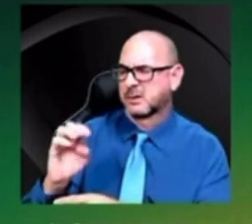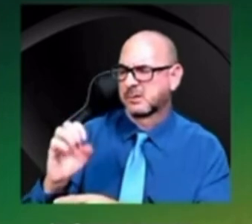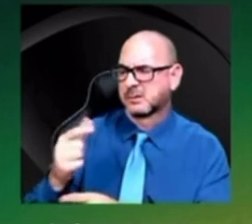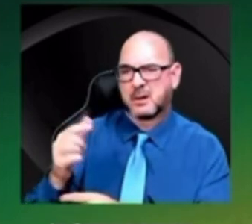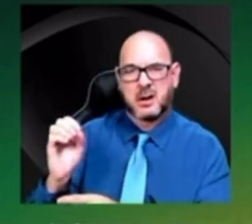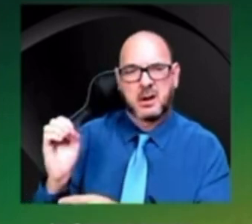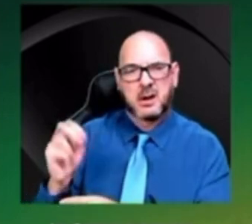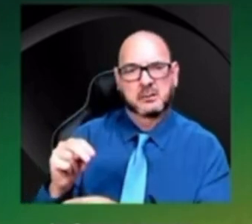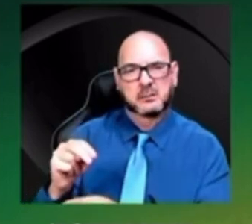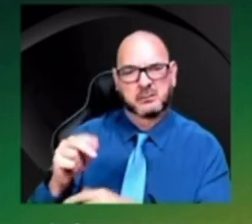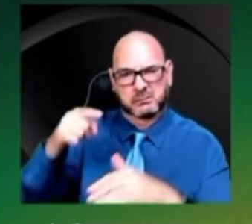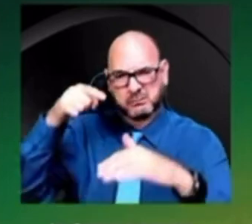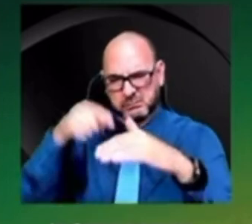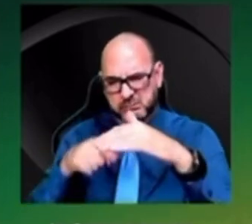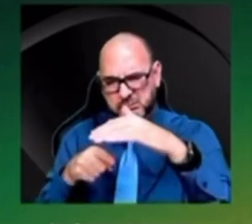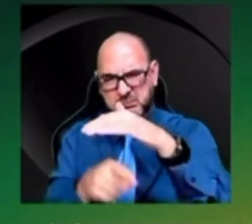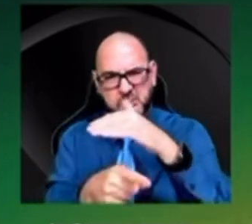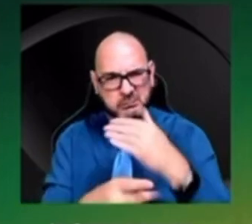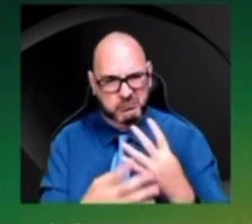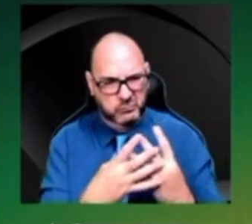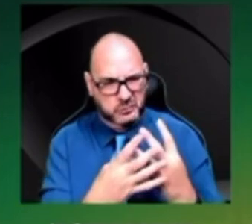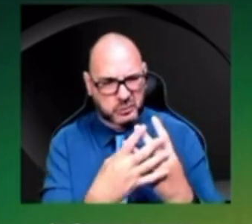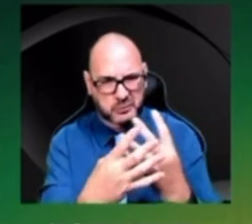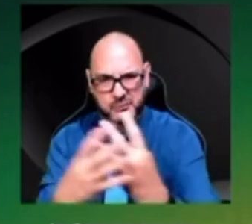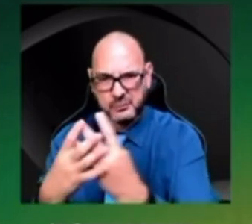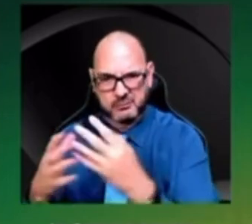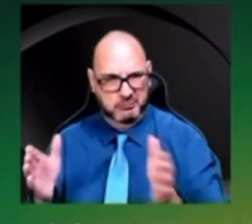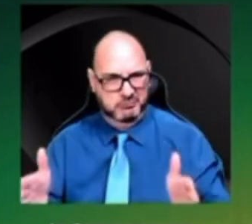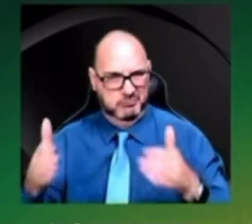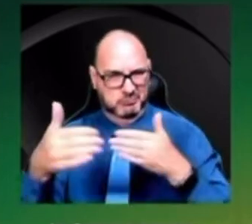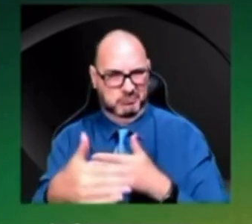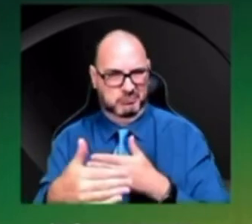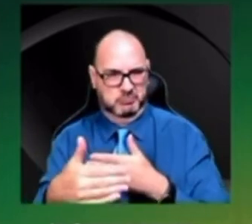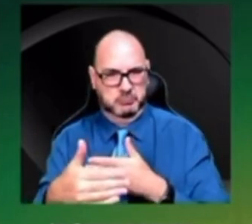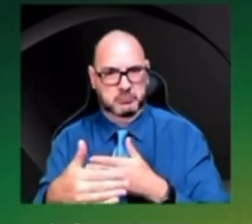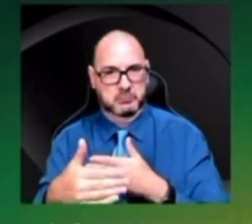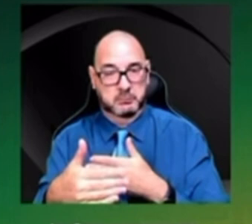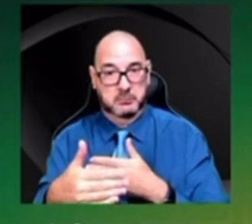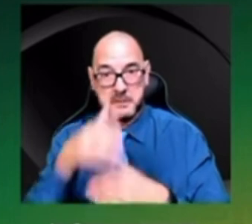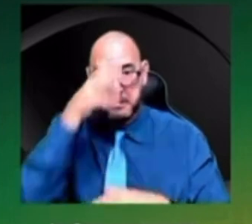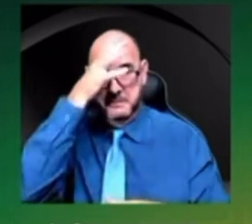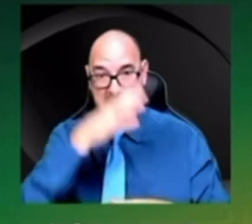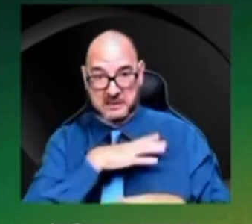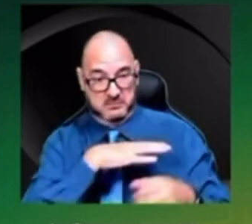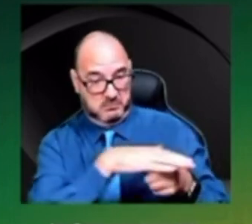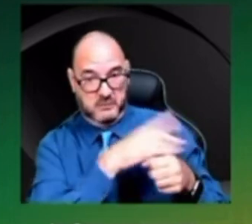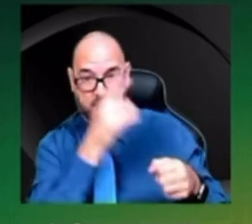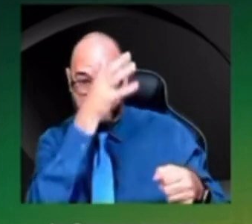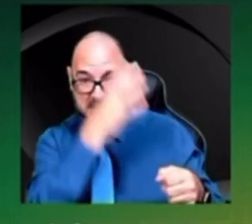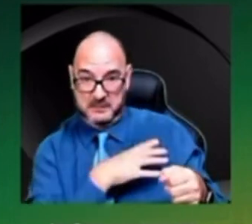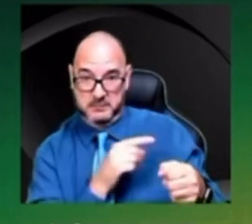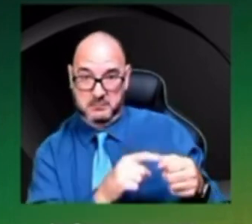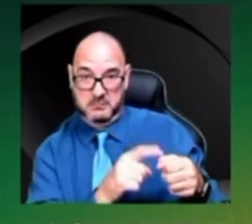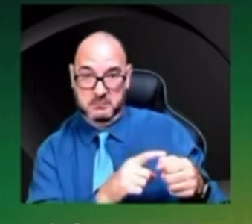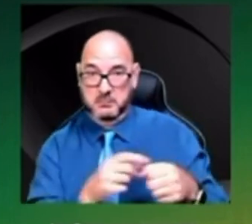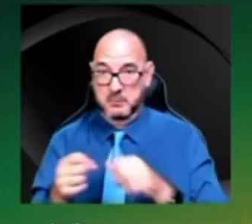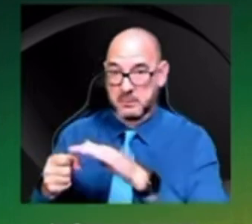The section for men, the section for women, the section for the